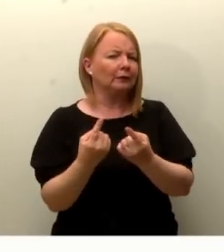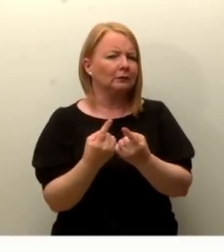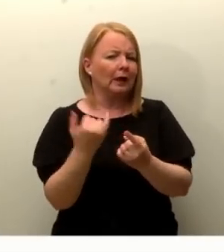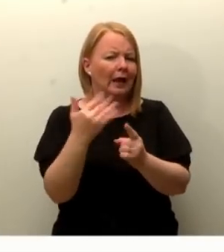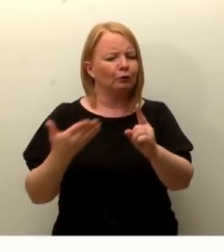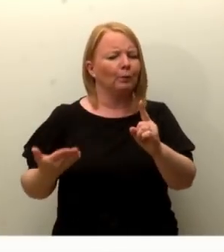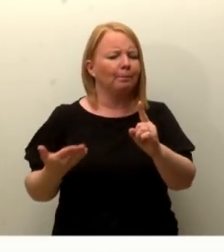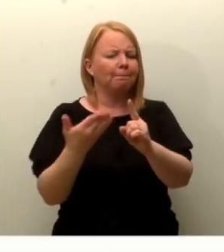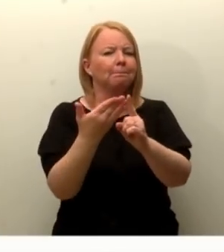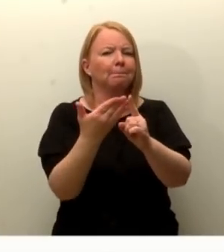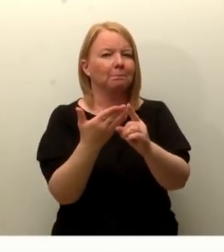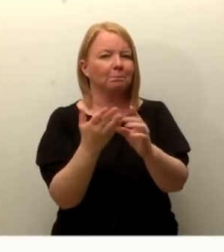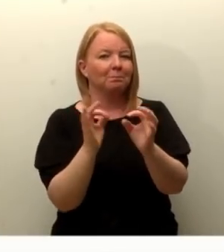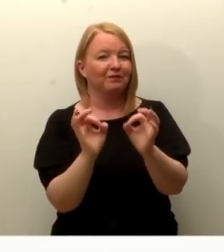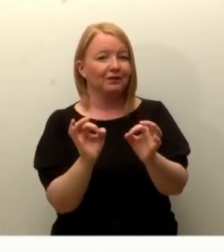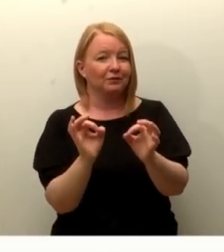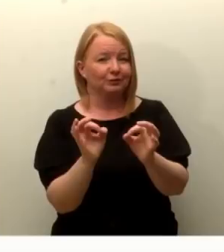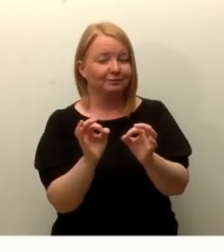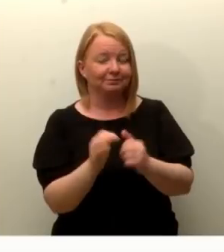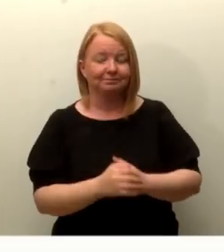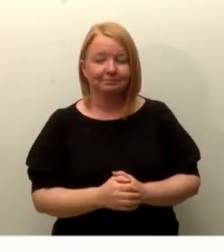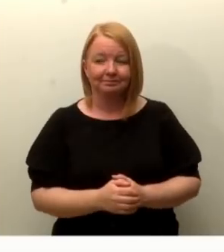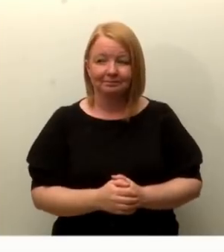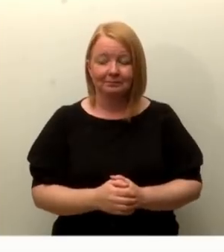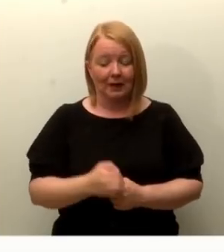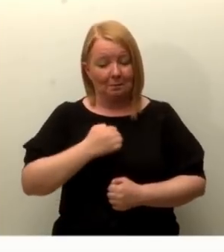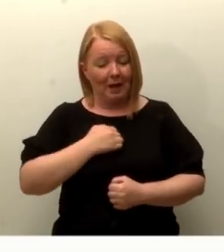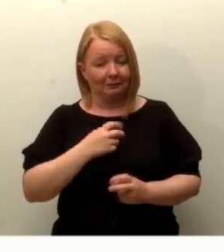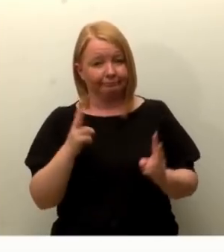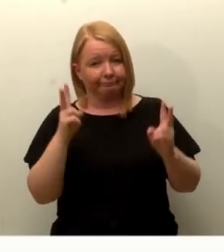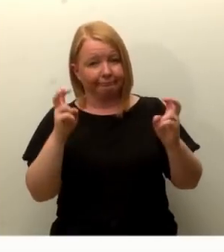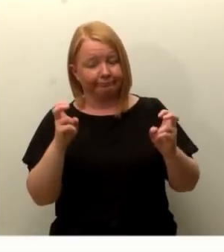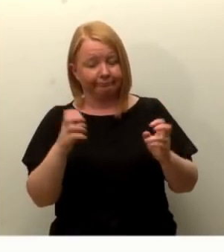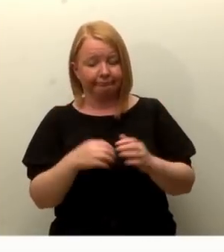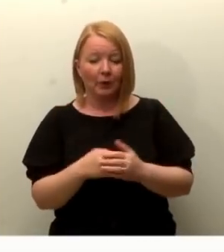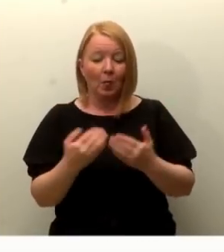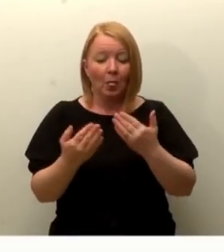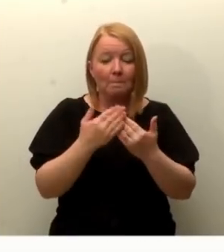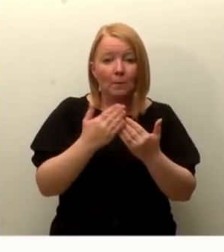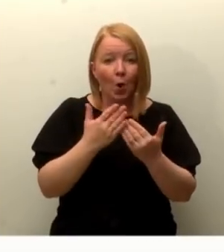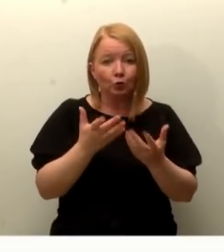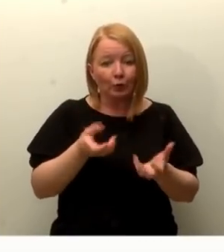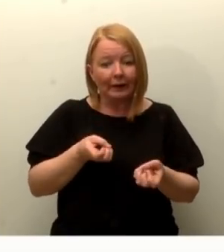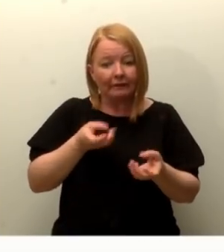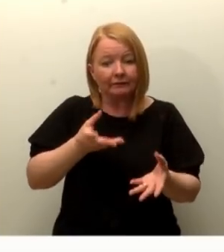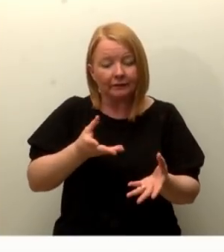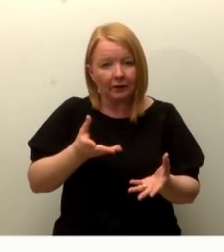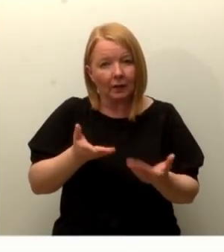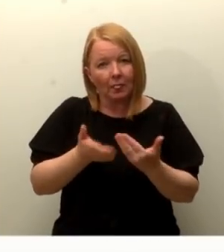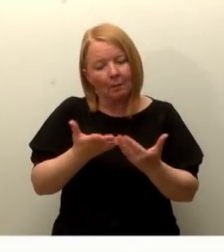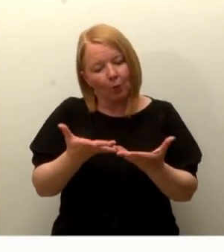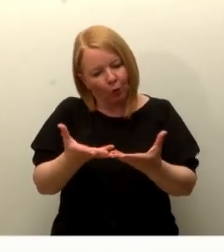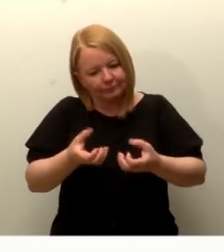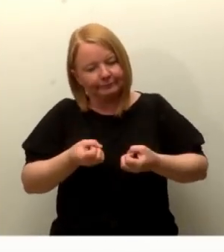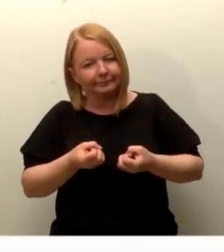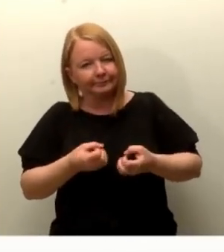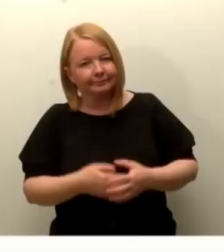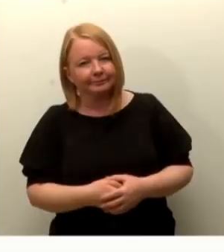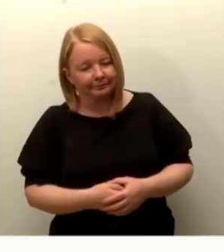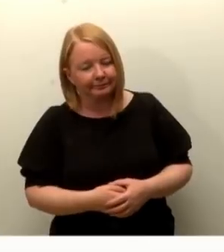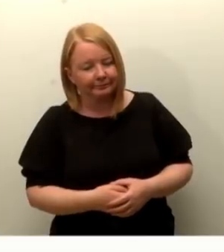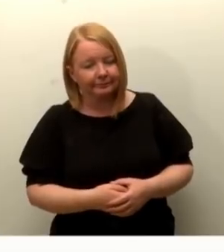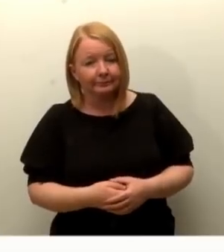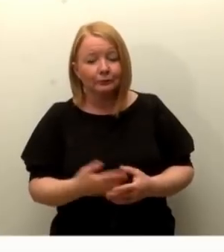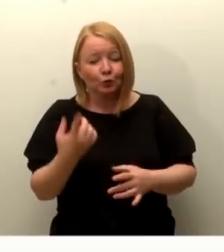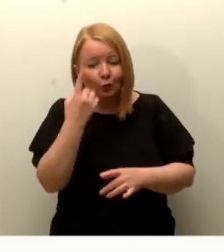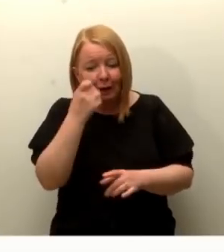strive for perfection. My motto has always been, the more you put in, the more you get out. You can all